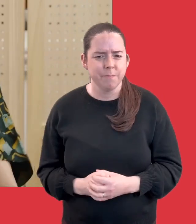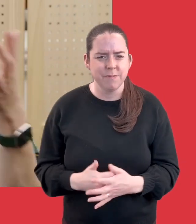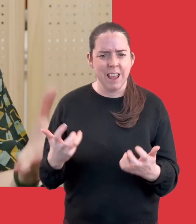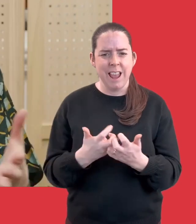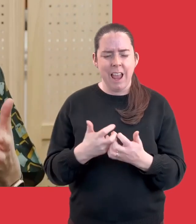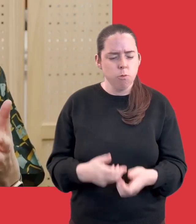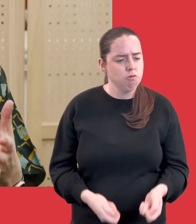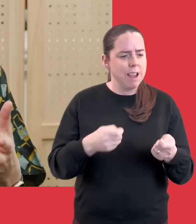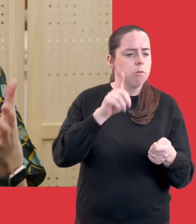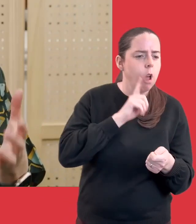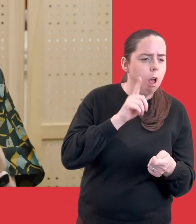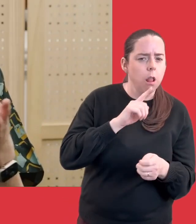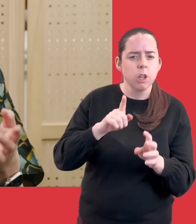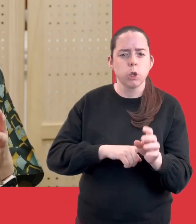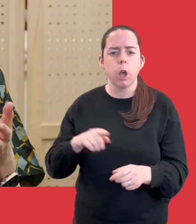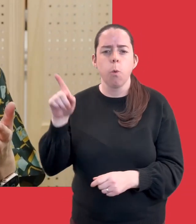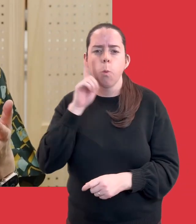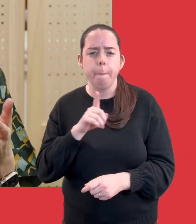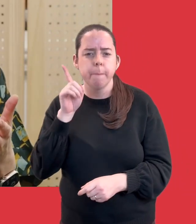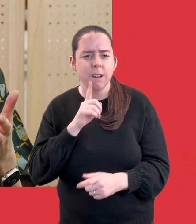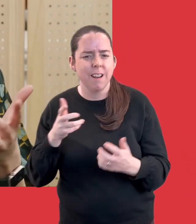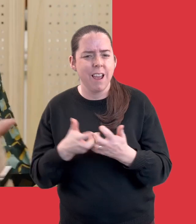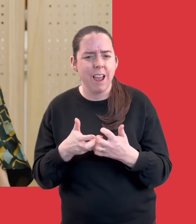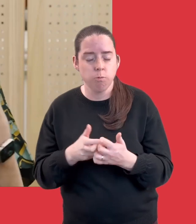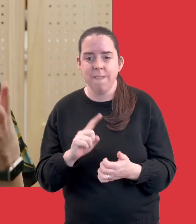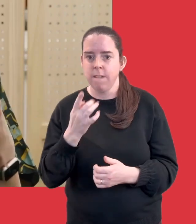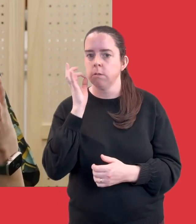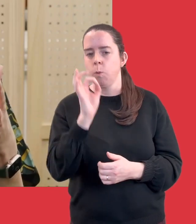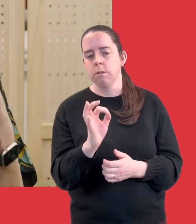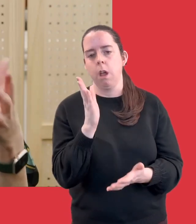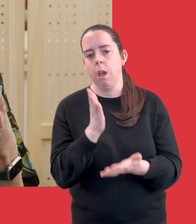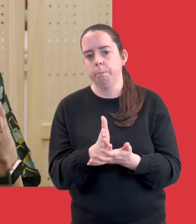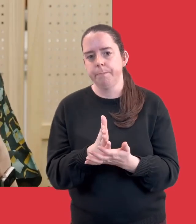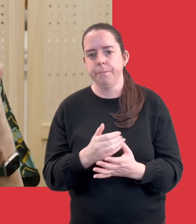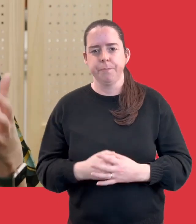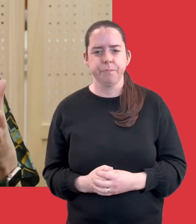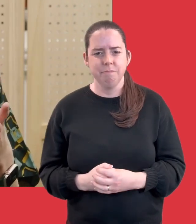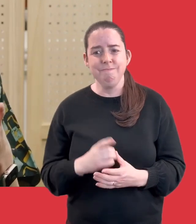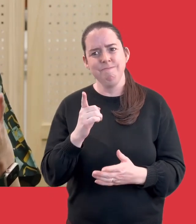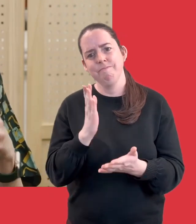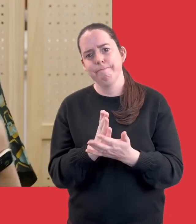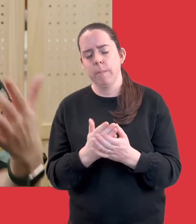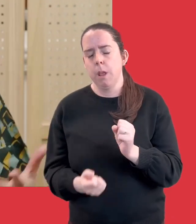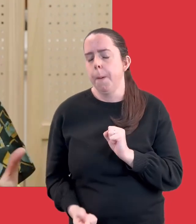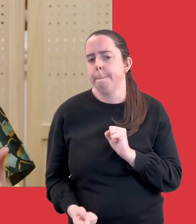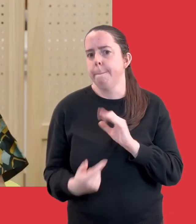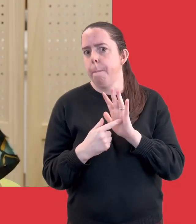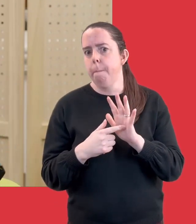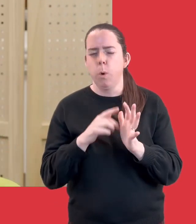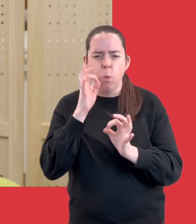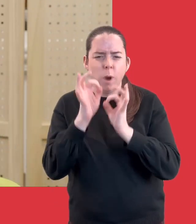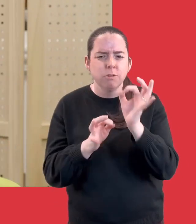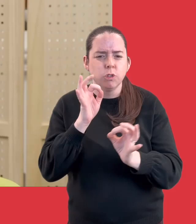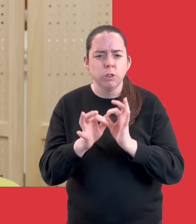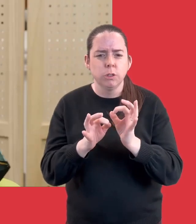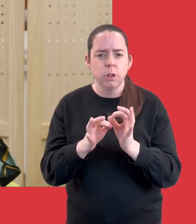How should we raise girls and young women is the first question that's asked, and in a sense, it's one of the most important questions